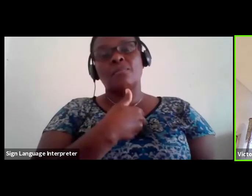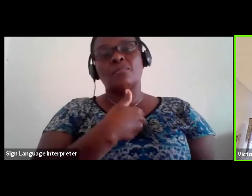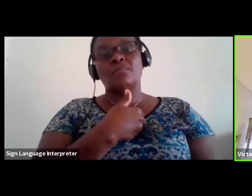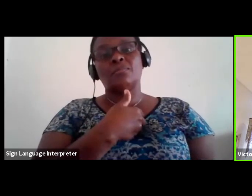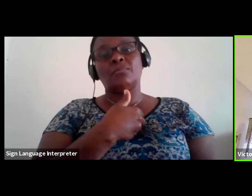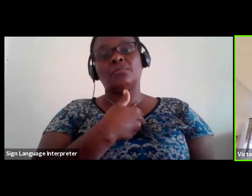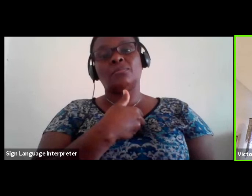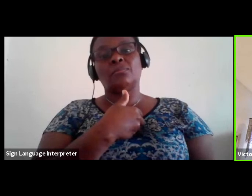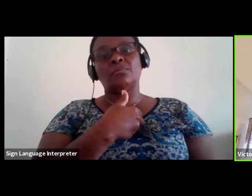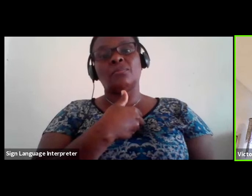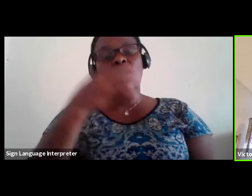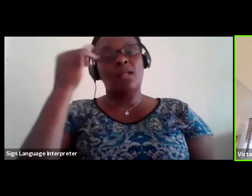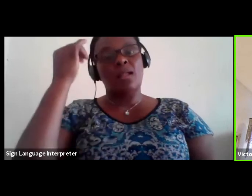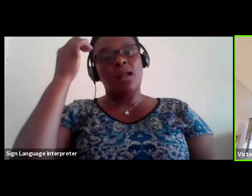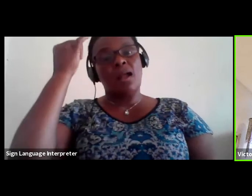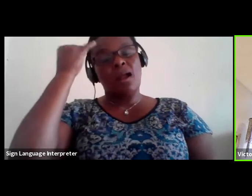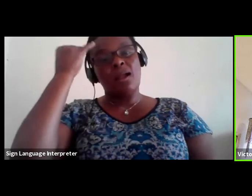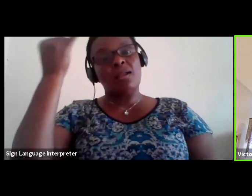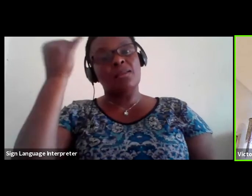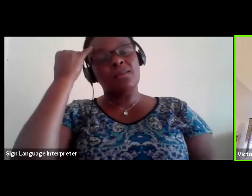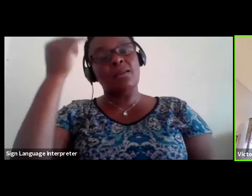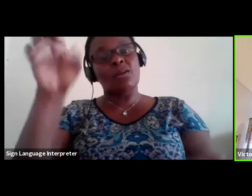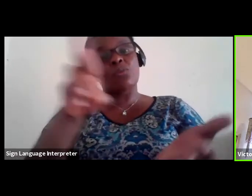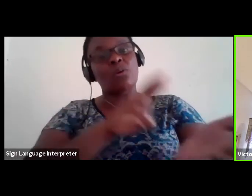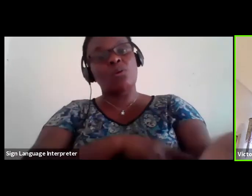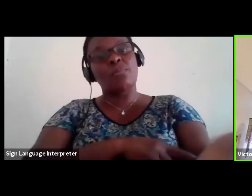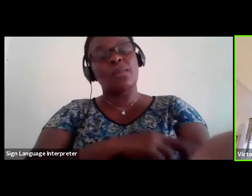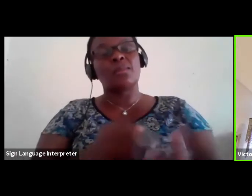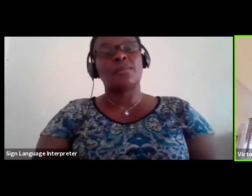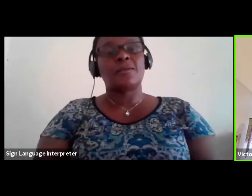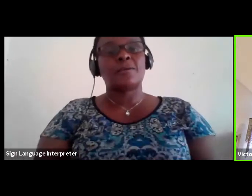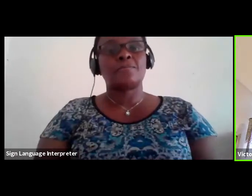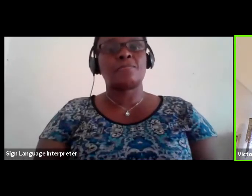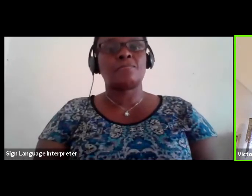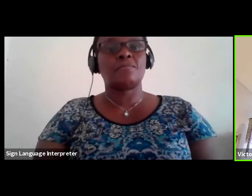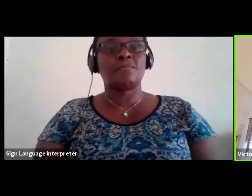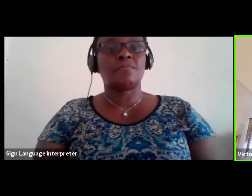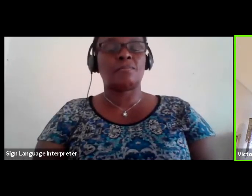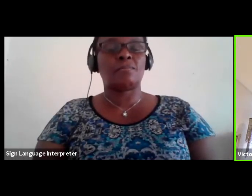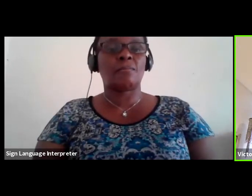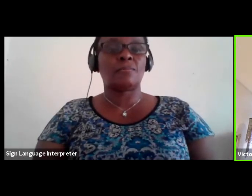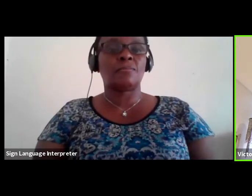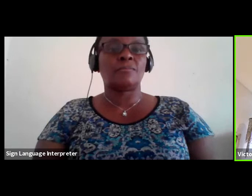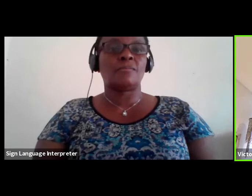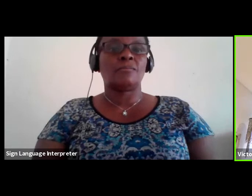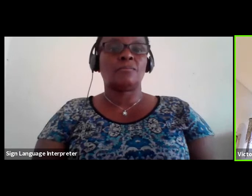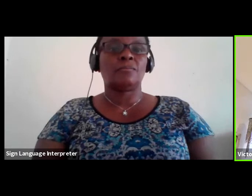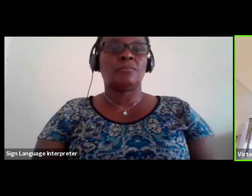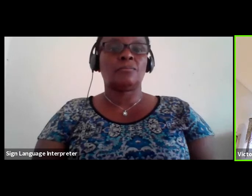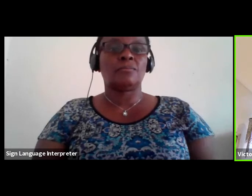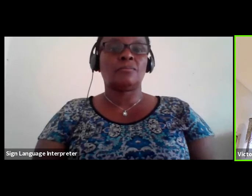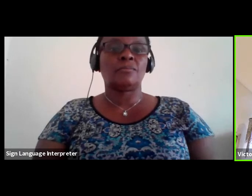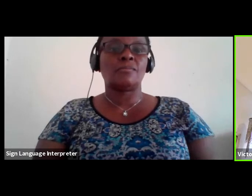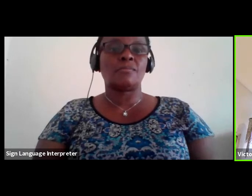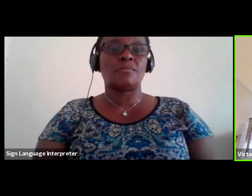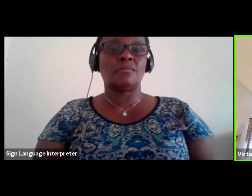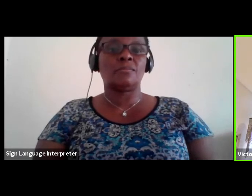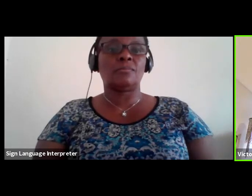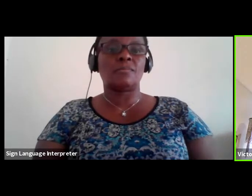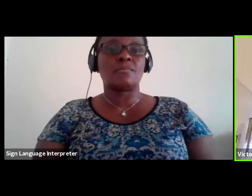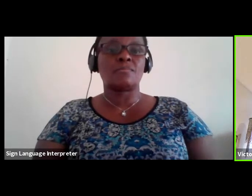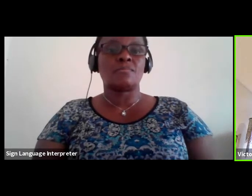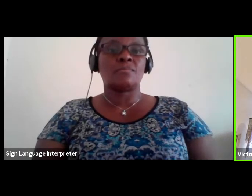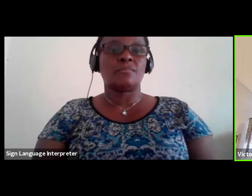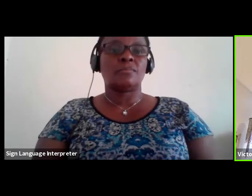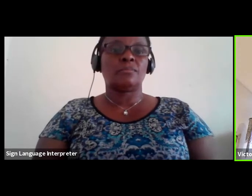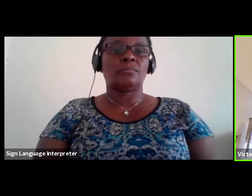couple of recommendations for consideration by all stakeholders. And I just want to highlight just